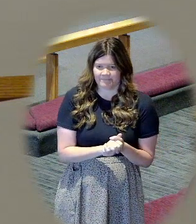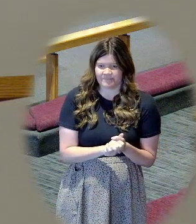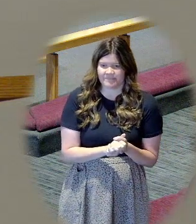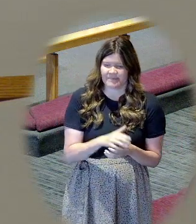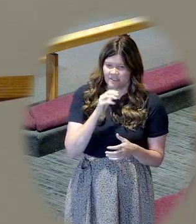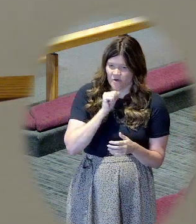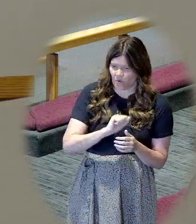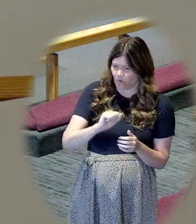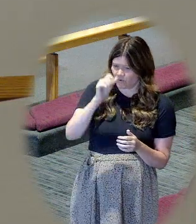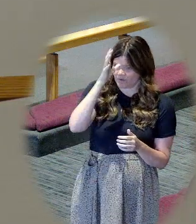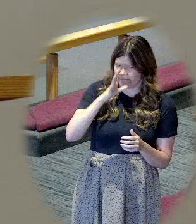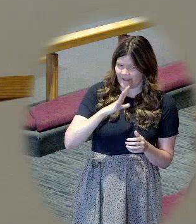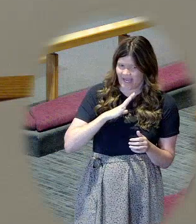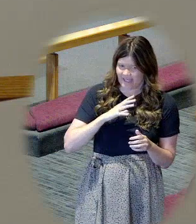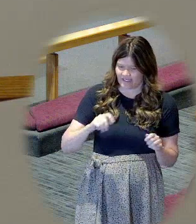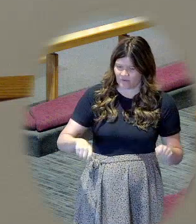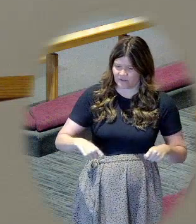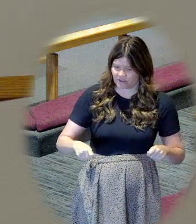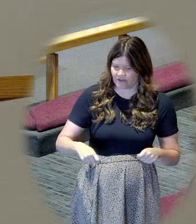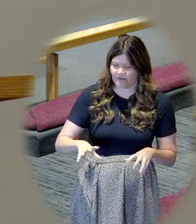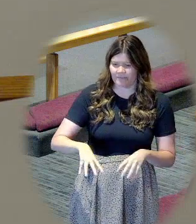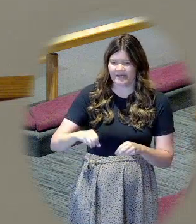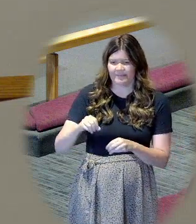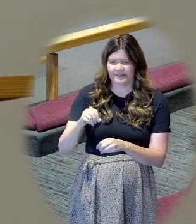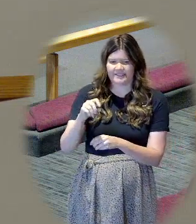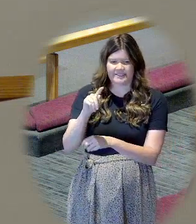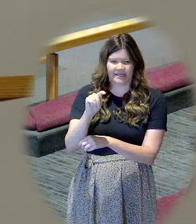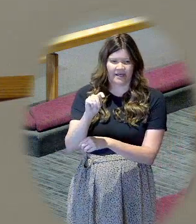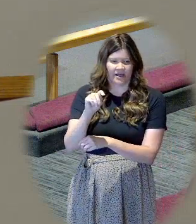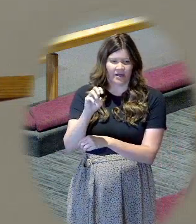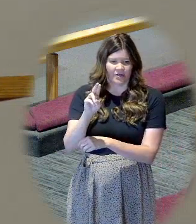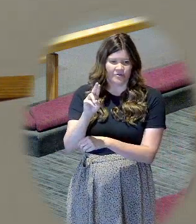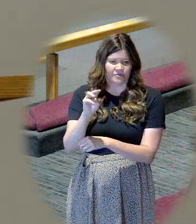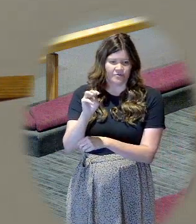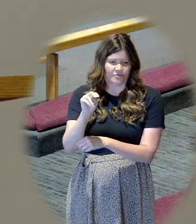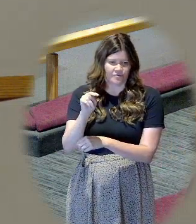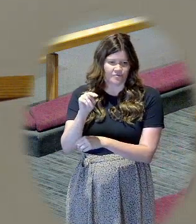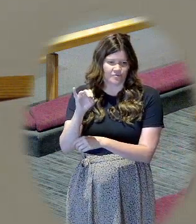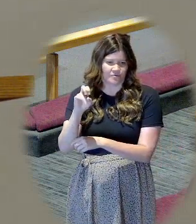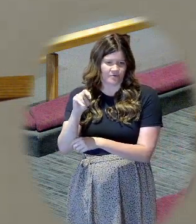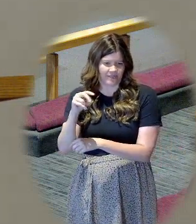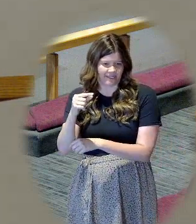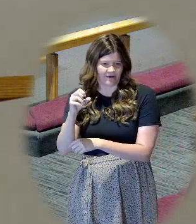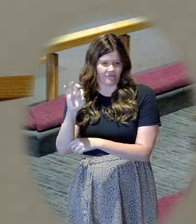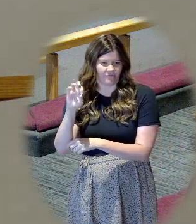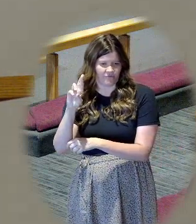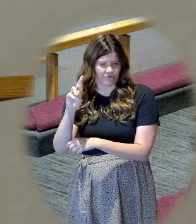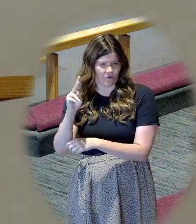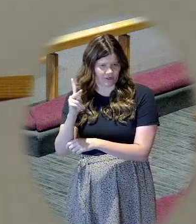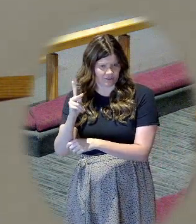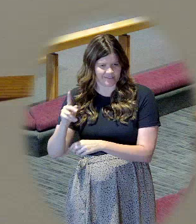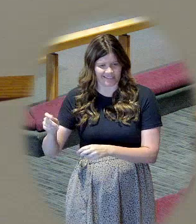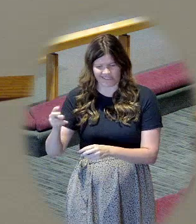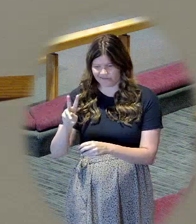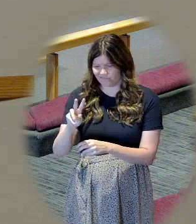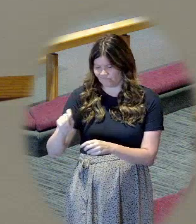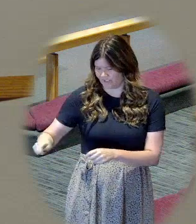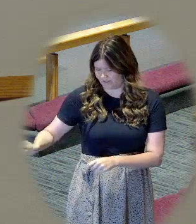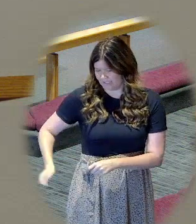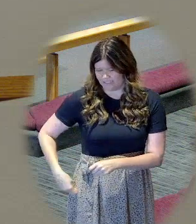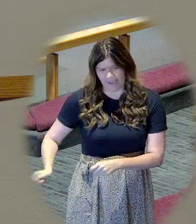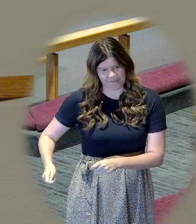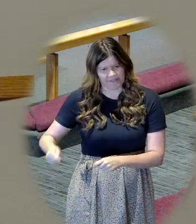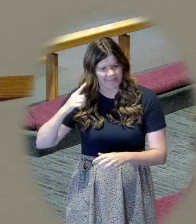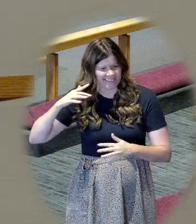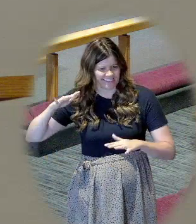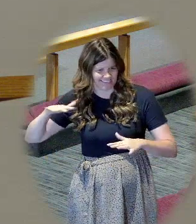The old man would pick up his tuning fork, he'd tap it on the side of his wheelchair and say,